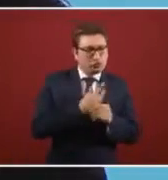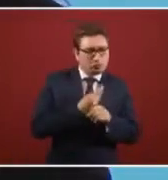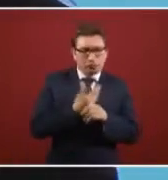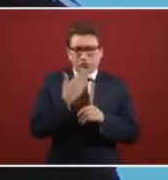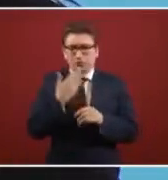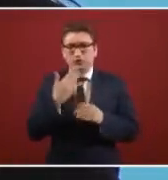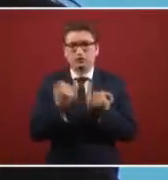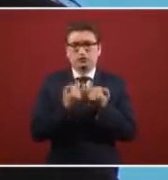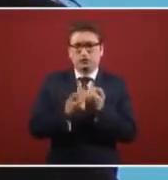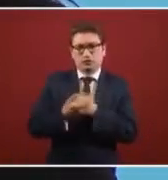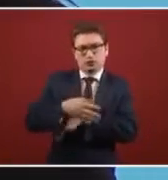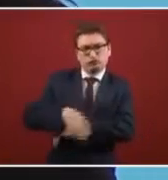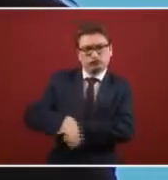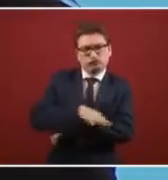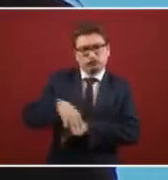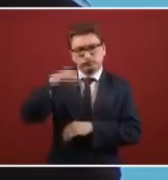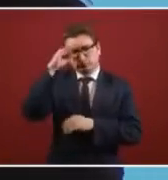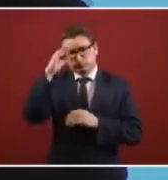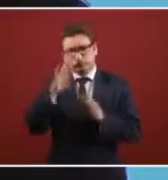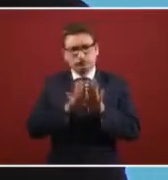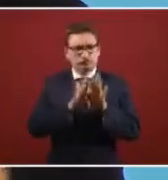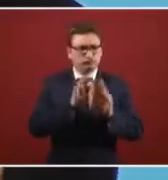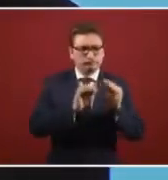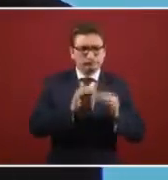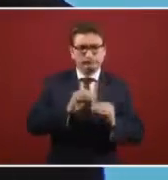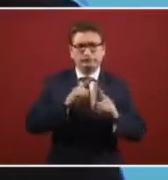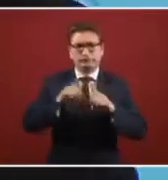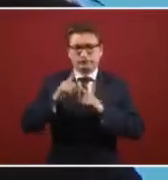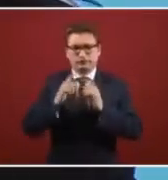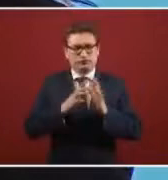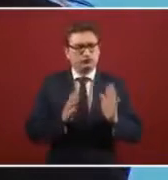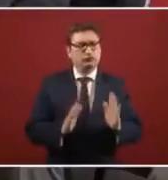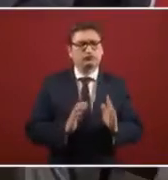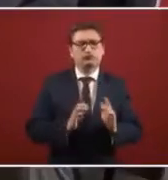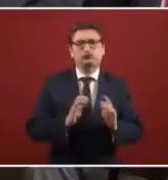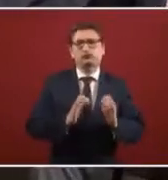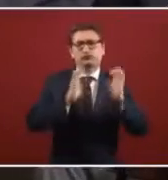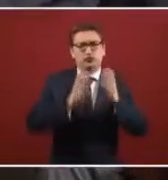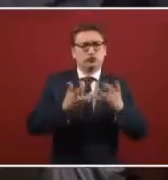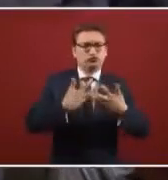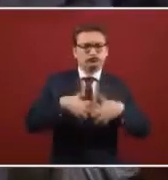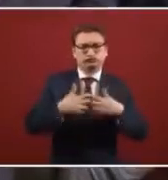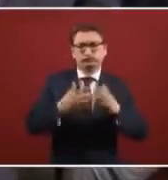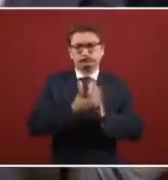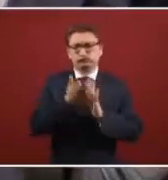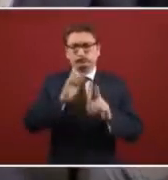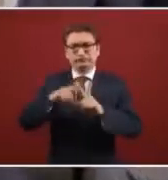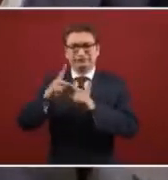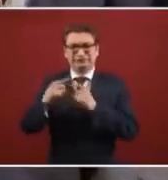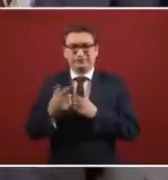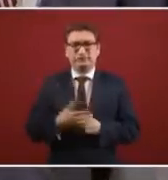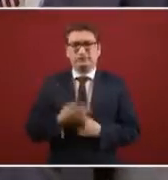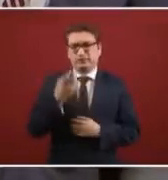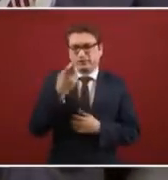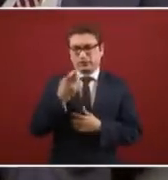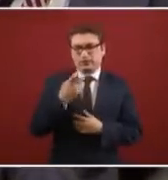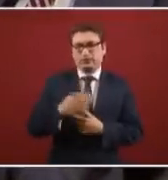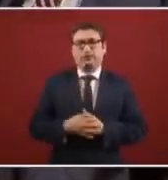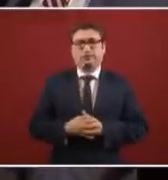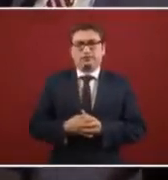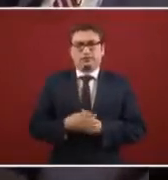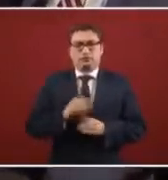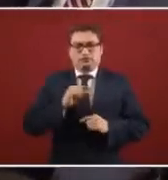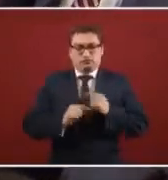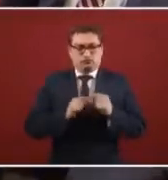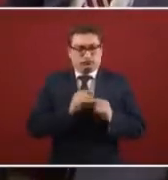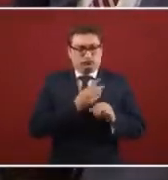empieza a hacer and la we're doing ingeniería the de construcción, details and los construction, paquetes que ya se licitaron, the y se va packages which were construyendo la already refinería solicited, al mismo